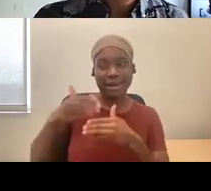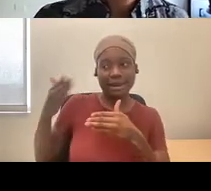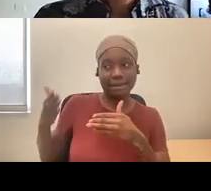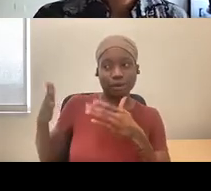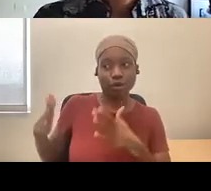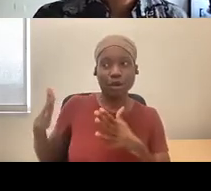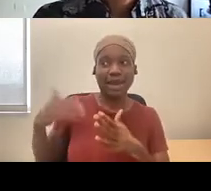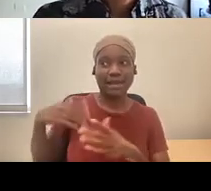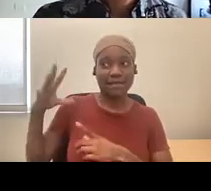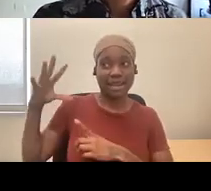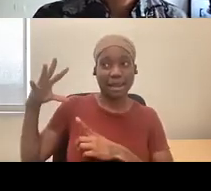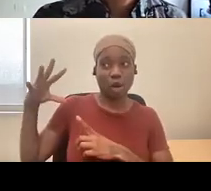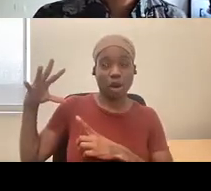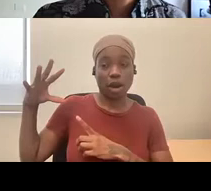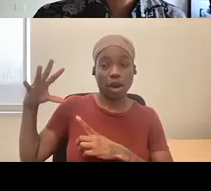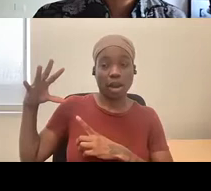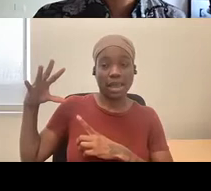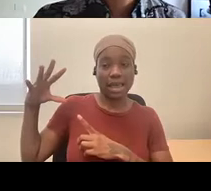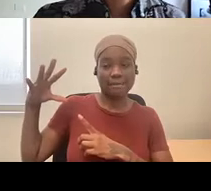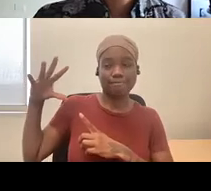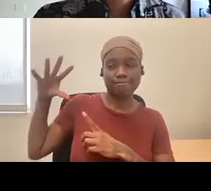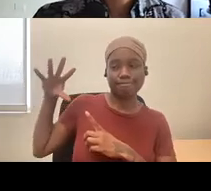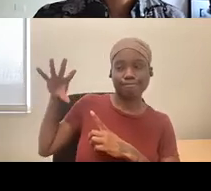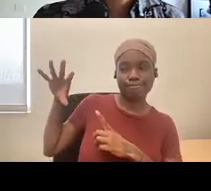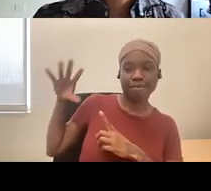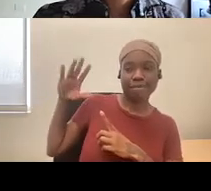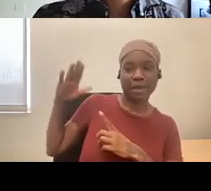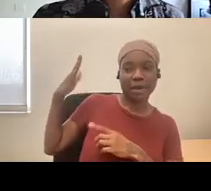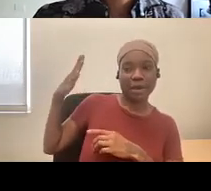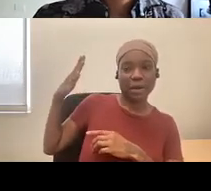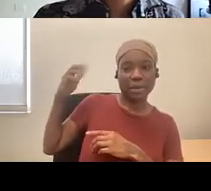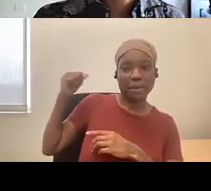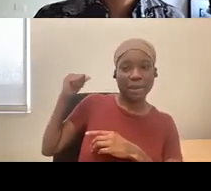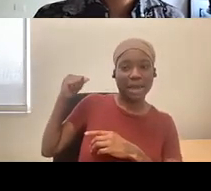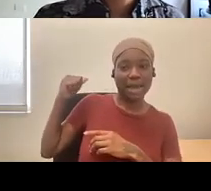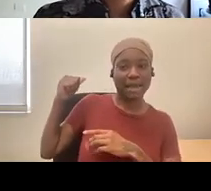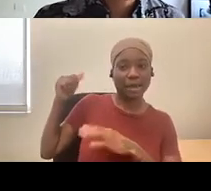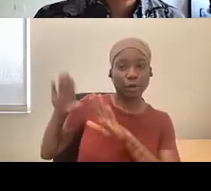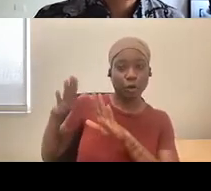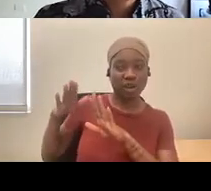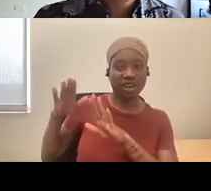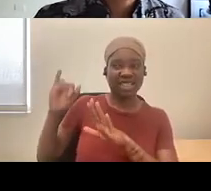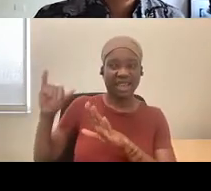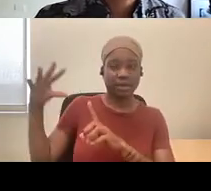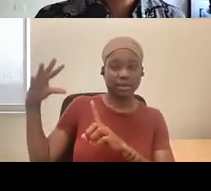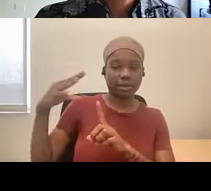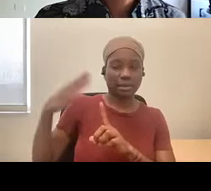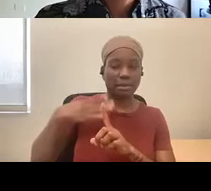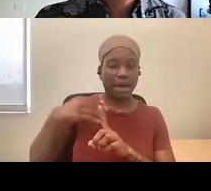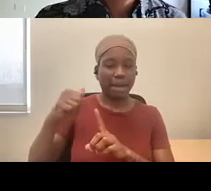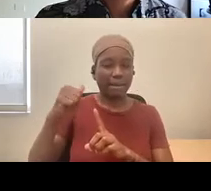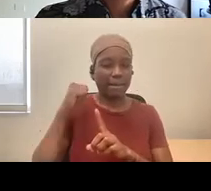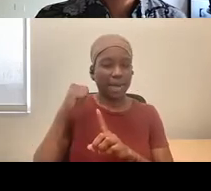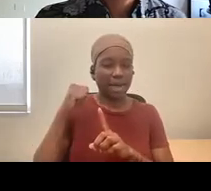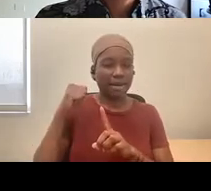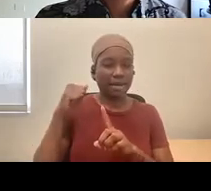that faces like their back door, which is facing my like back patio. And then the cameras